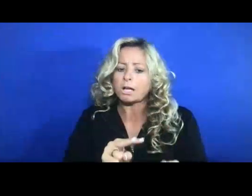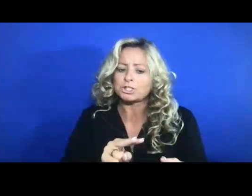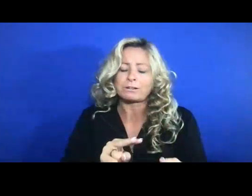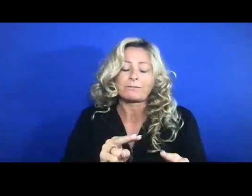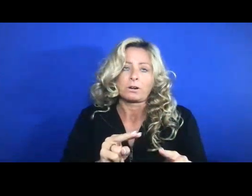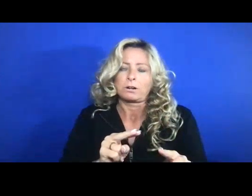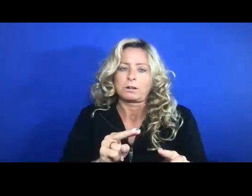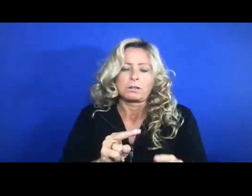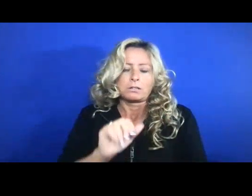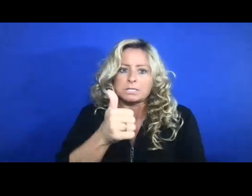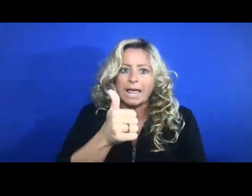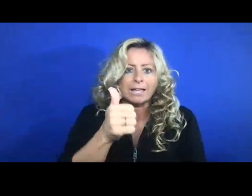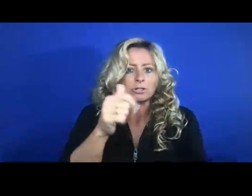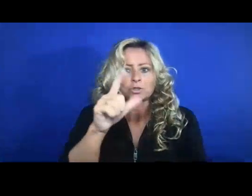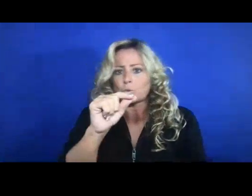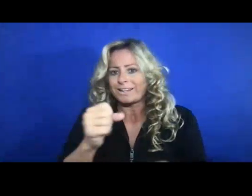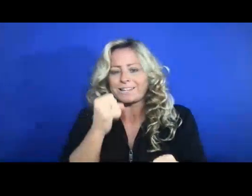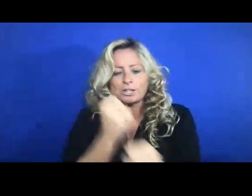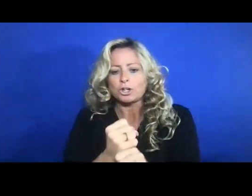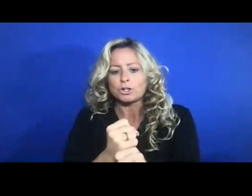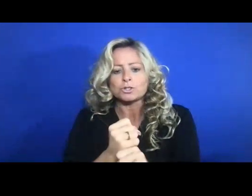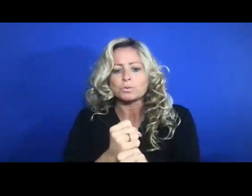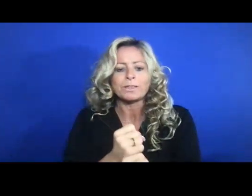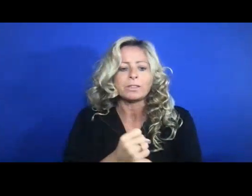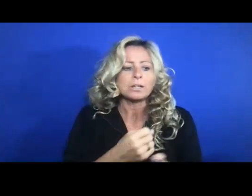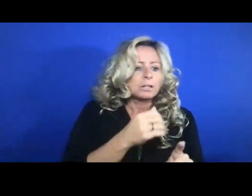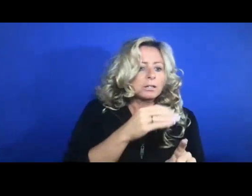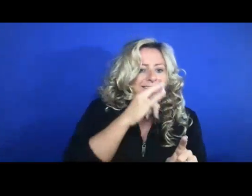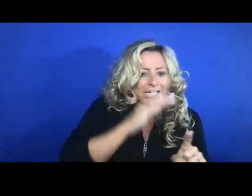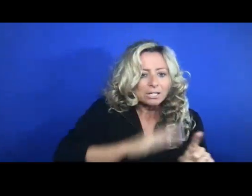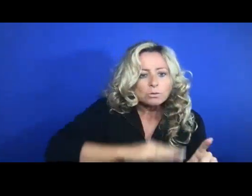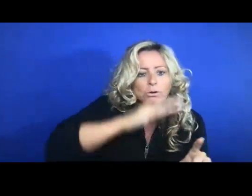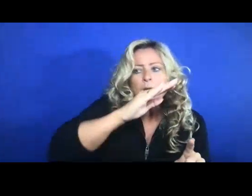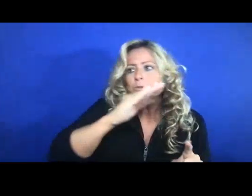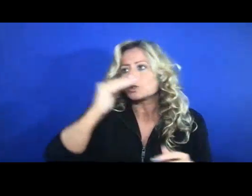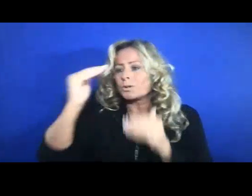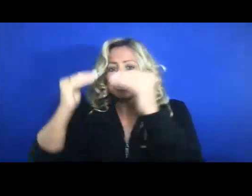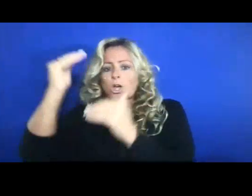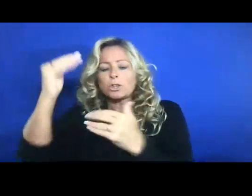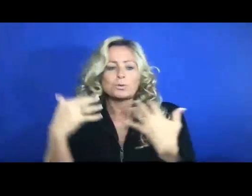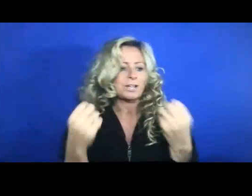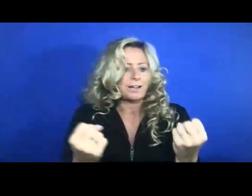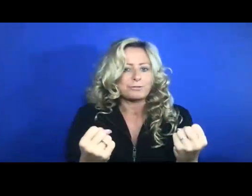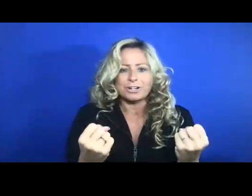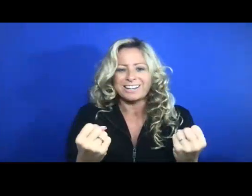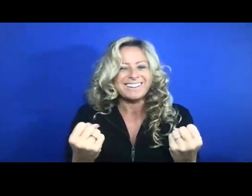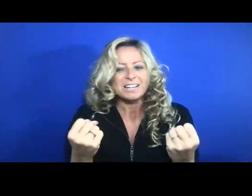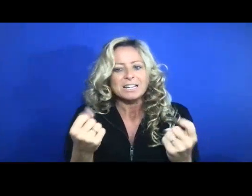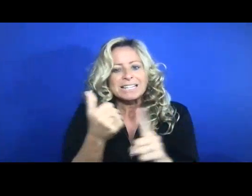childhood to adulthood and seeing the recovery of health, the recovery of spirit, the